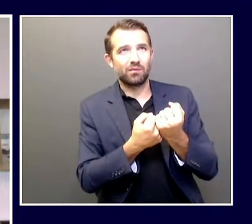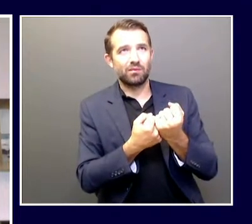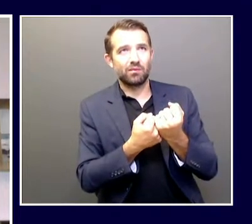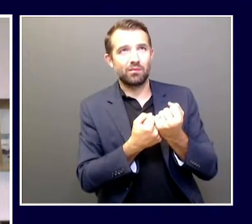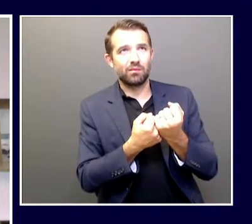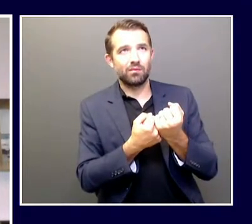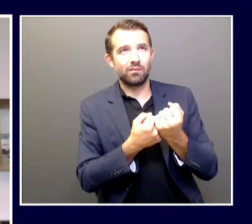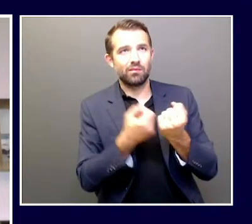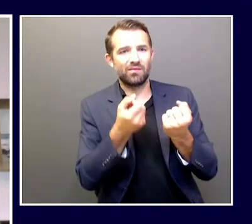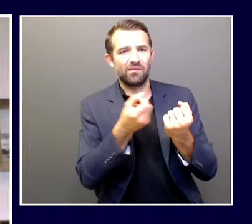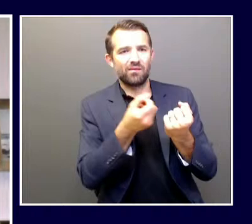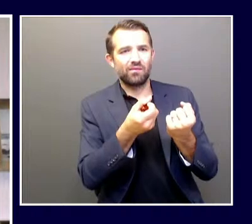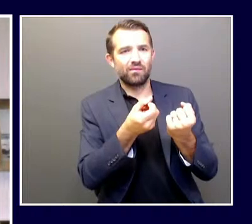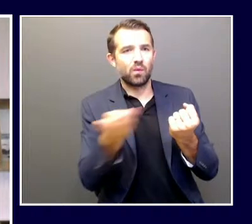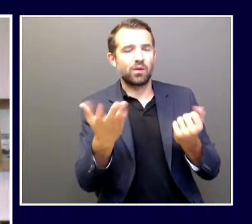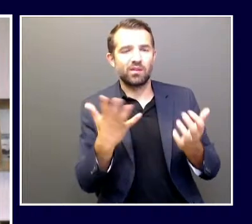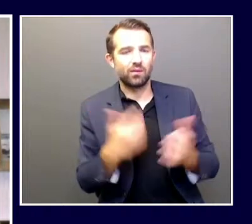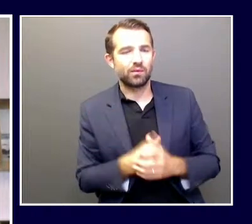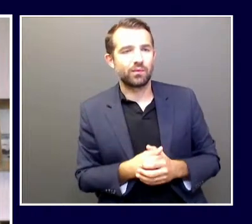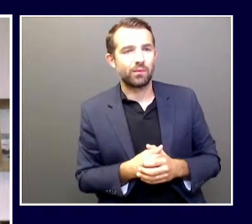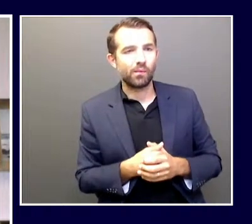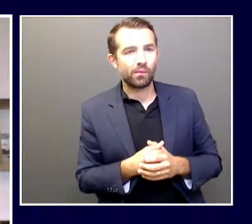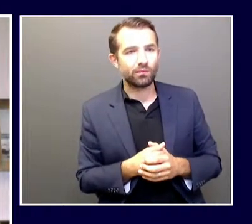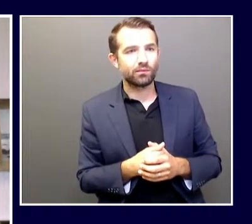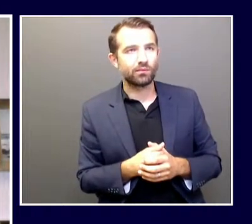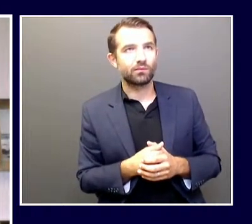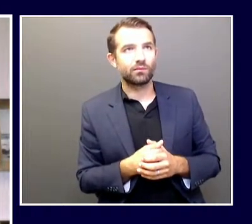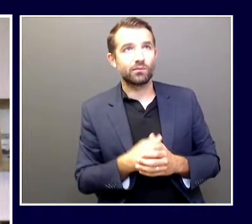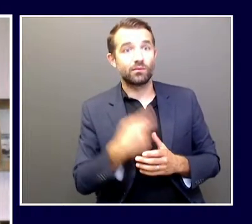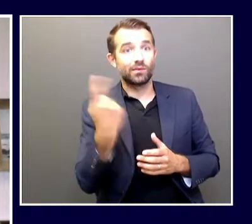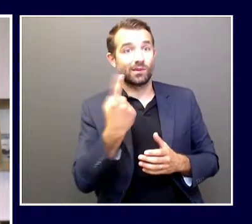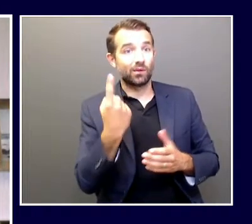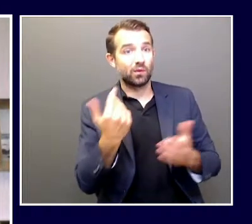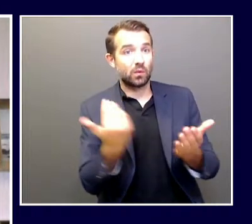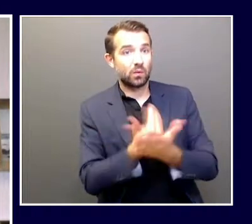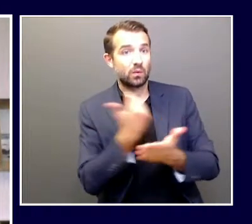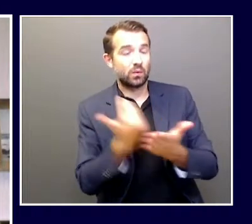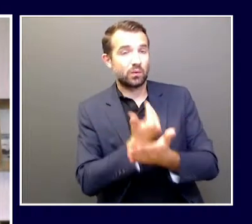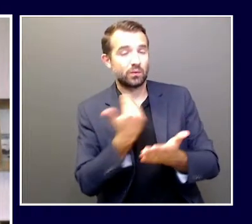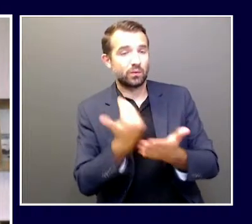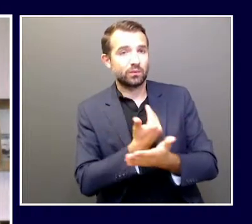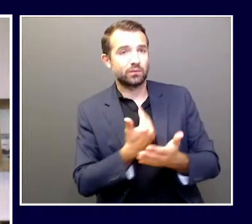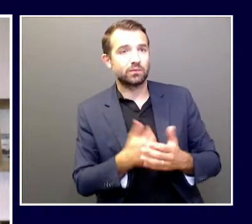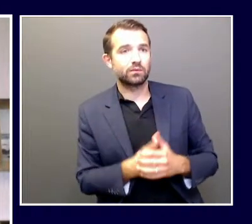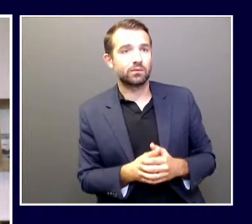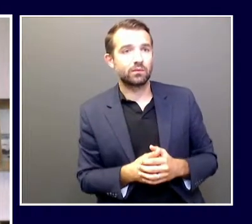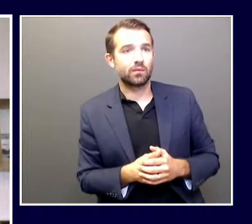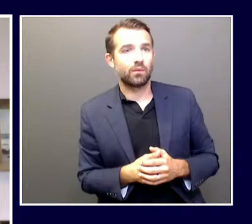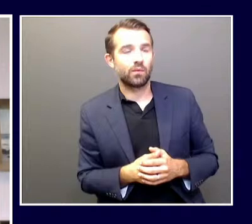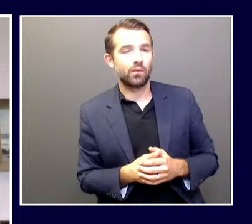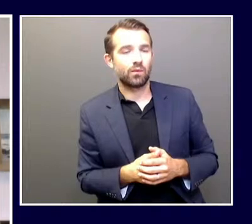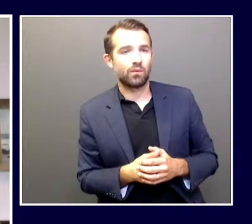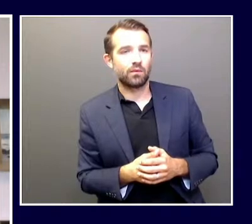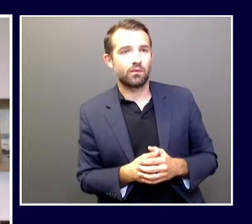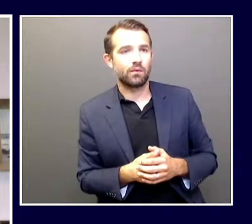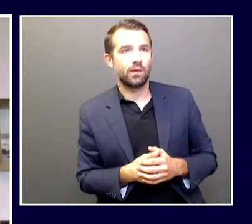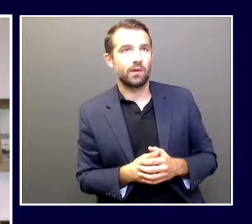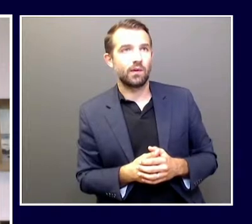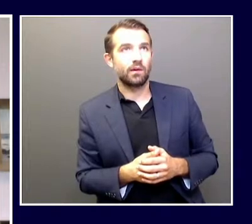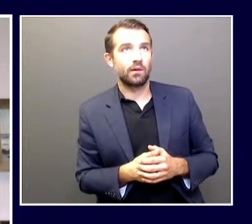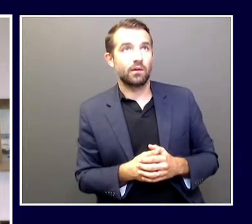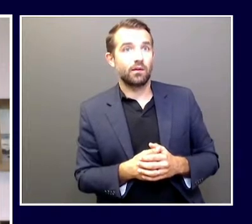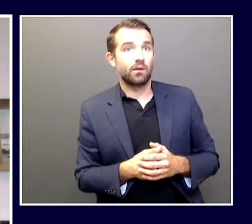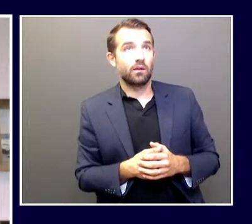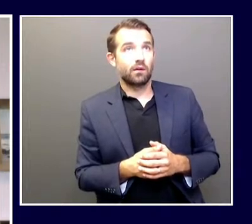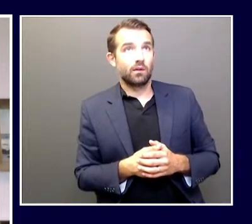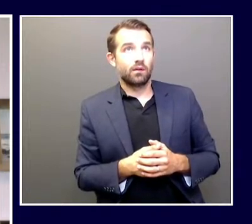as something new that's being foisted upon them because the vaccine, until yesterday, was under emergency use authorization.